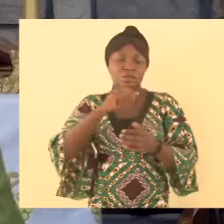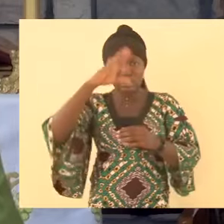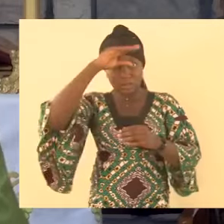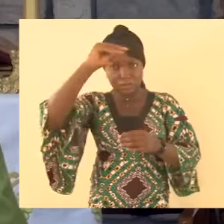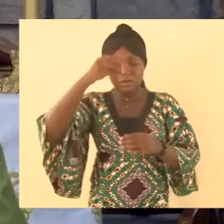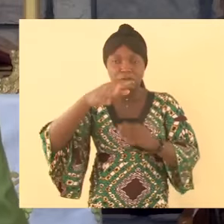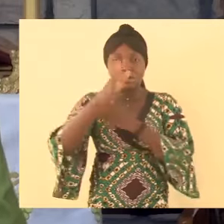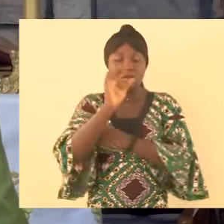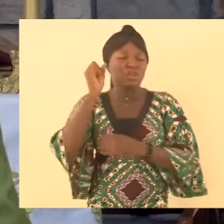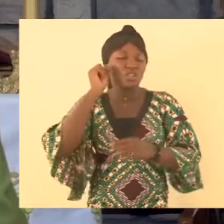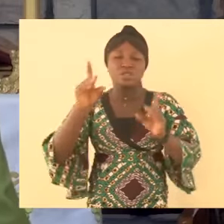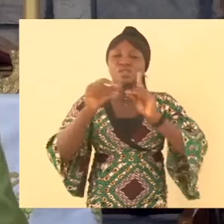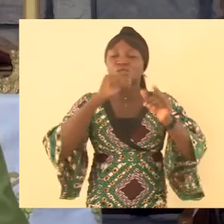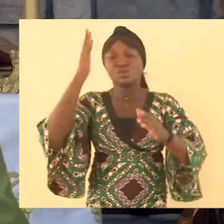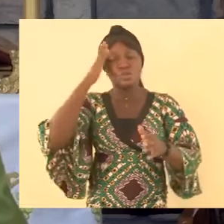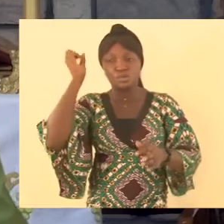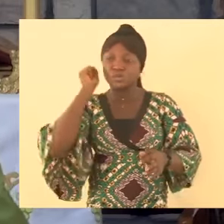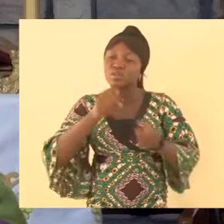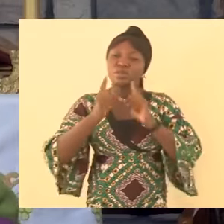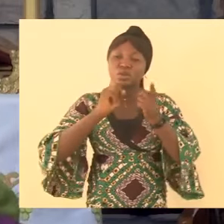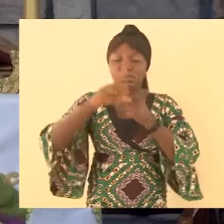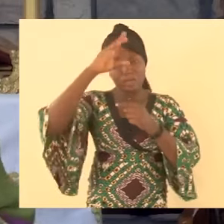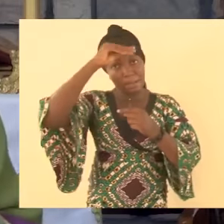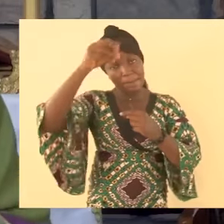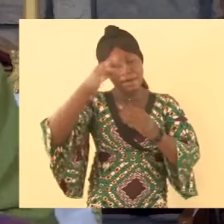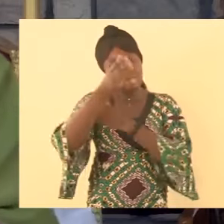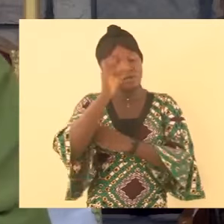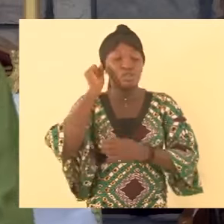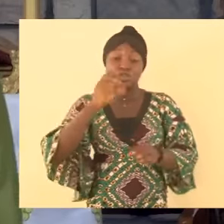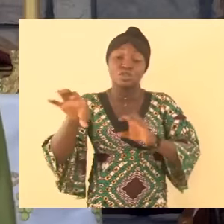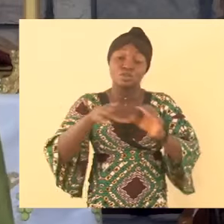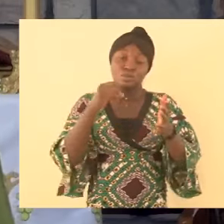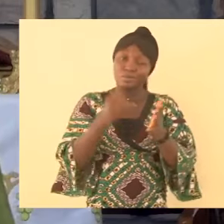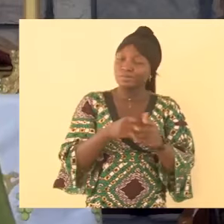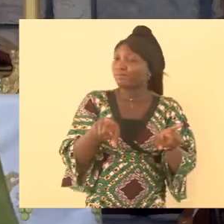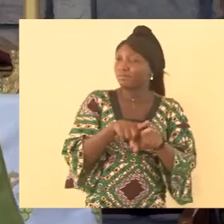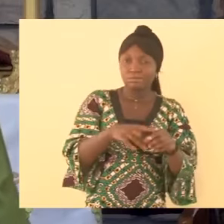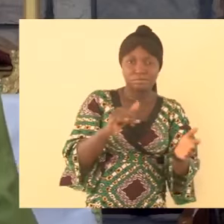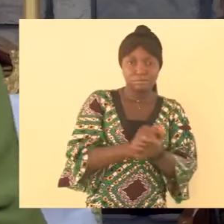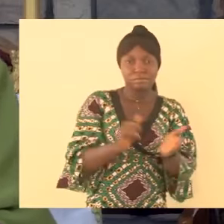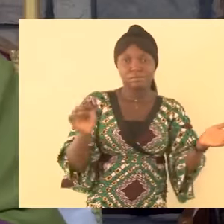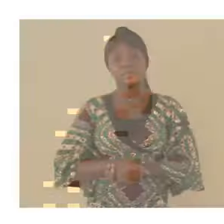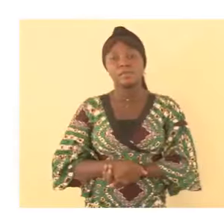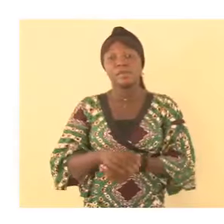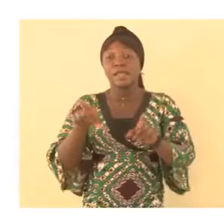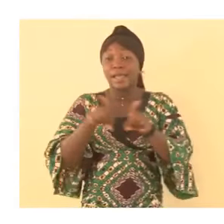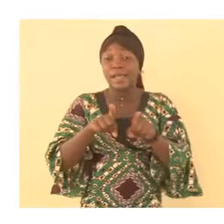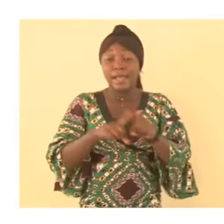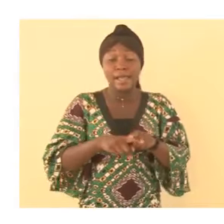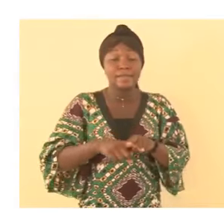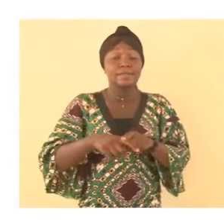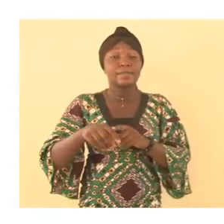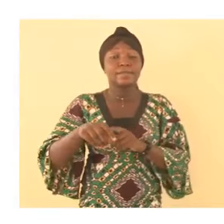no indication in the story that she knew she was talking to a man of God, right? She was just doing that for a stranger.